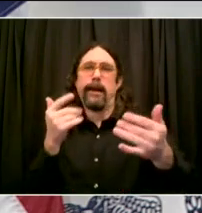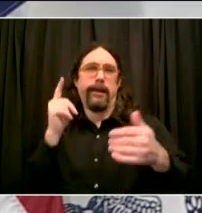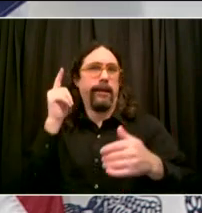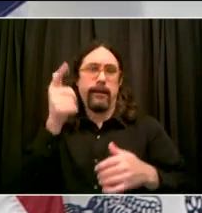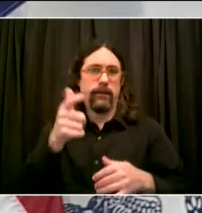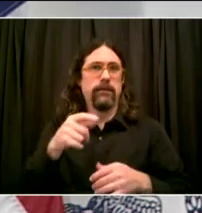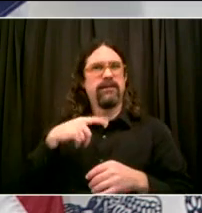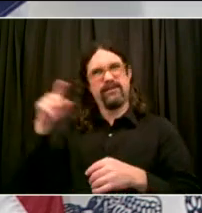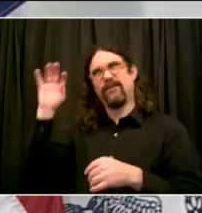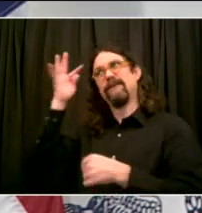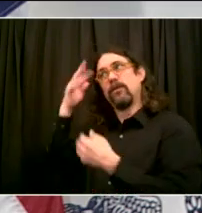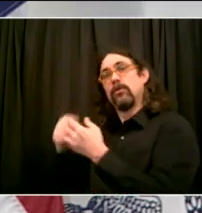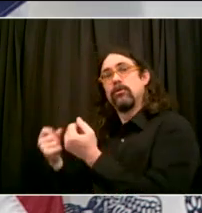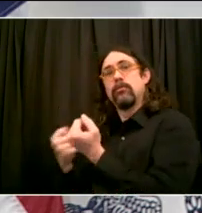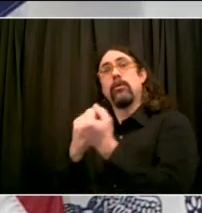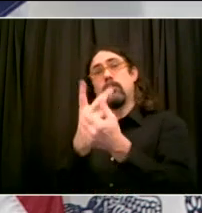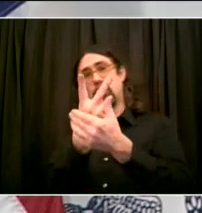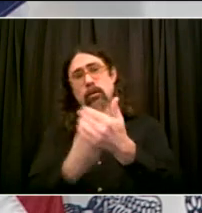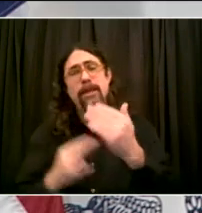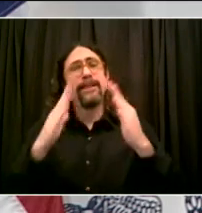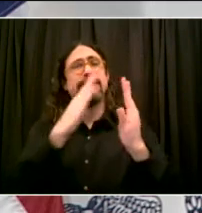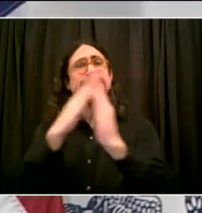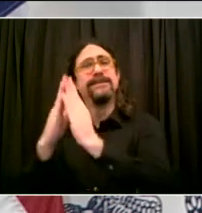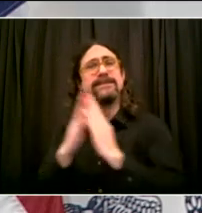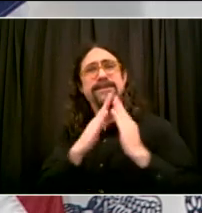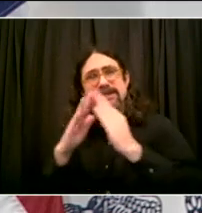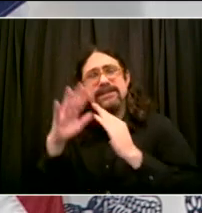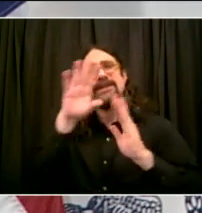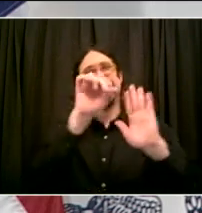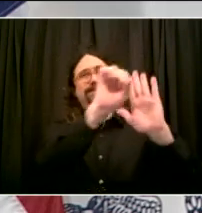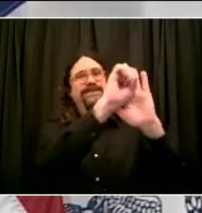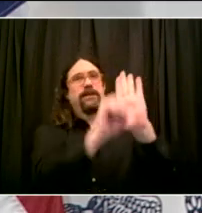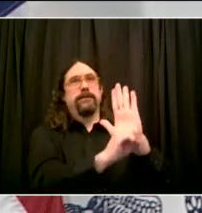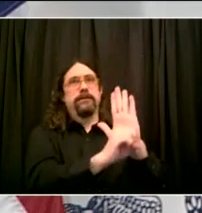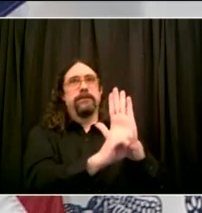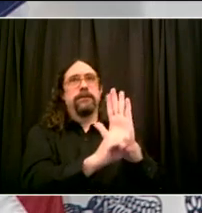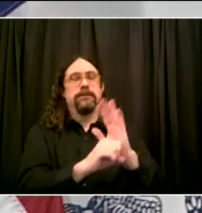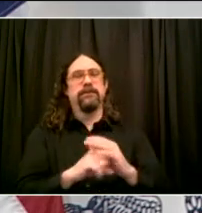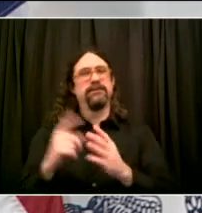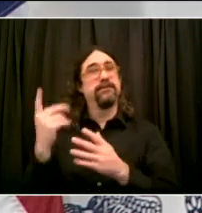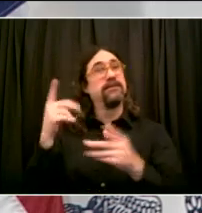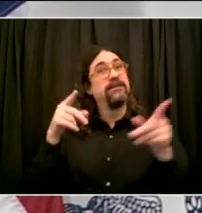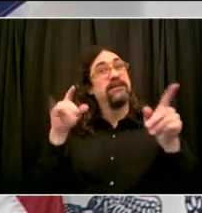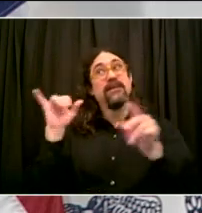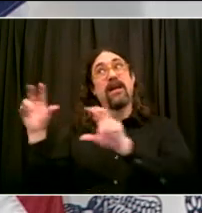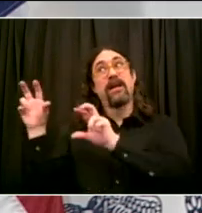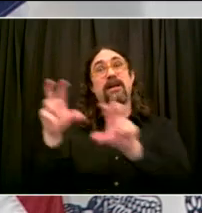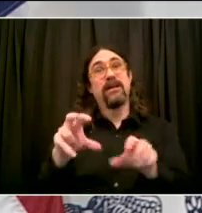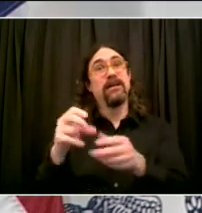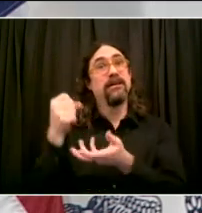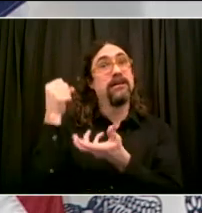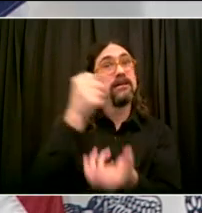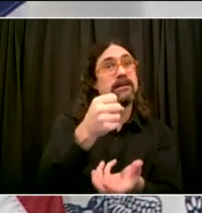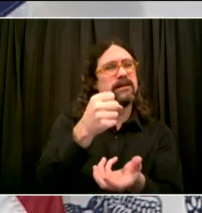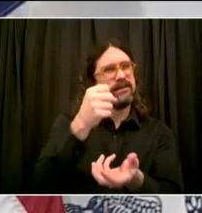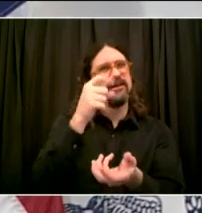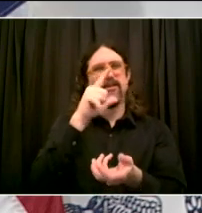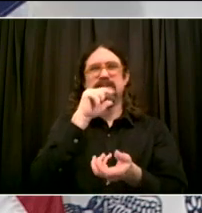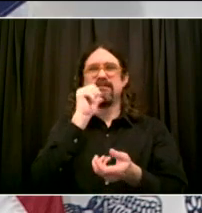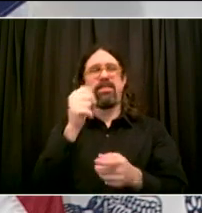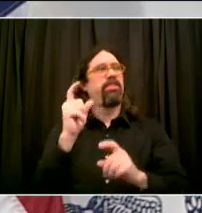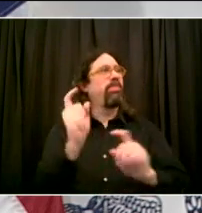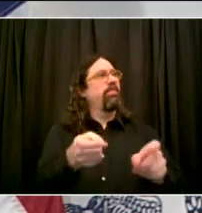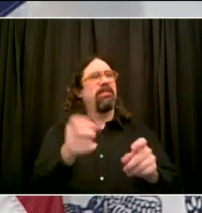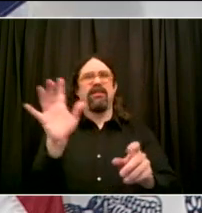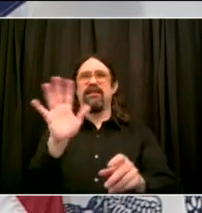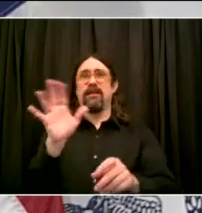want to see people get back on their feet. If they want that, they must include state and local aid. If they don't care about working people, then they